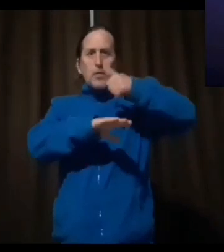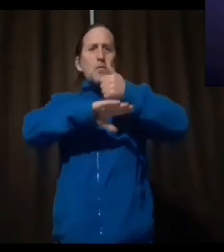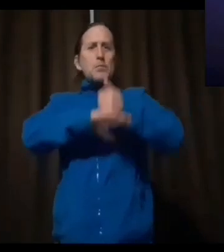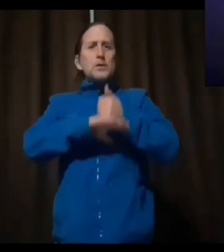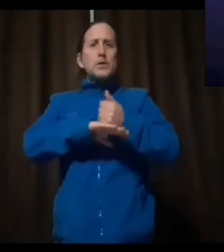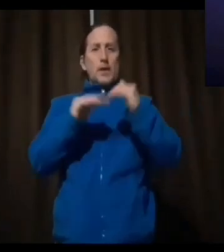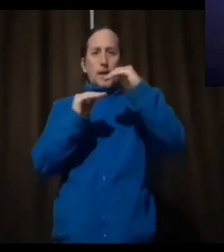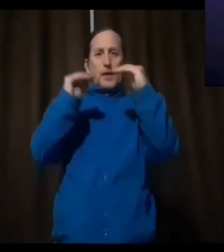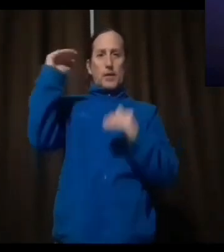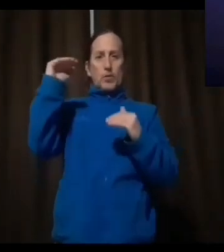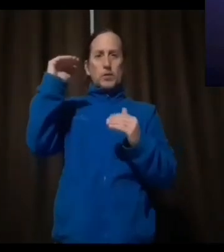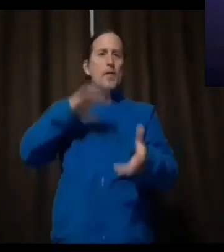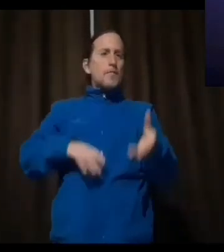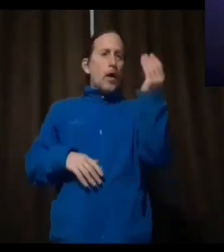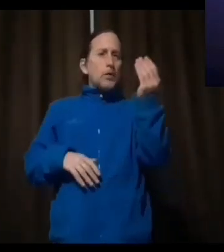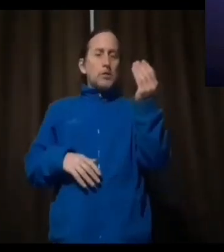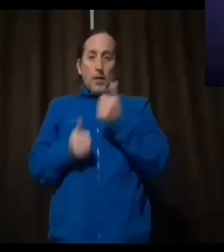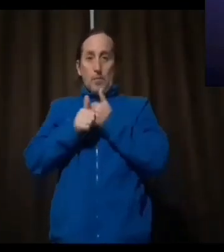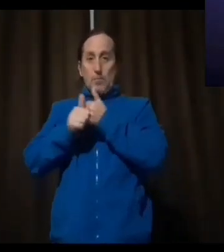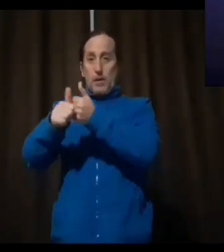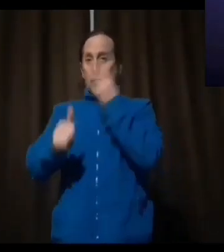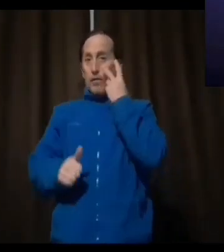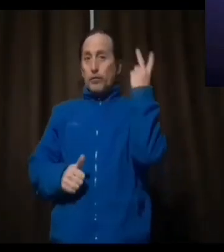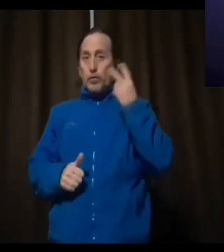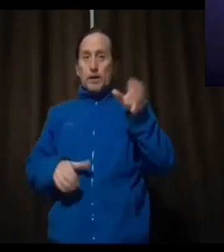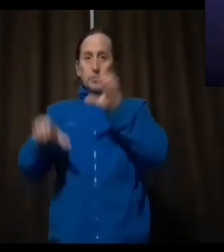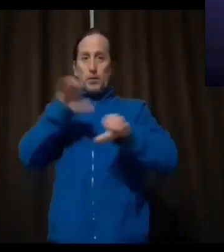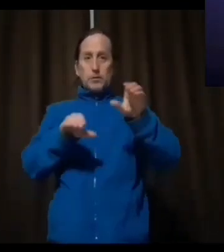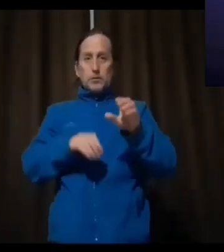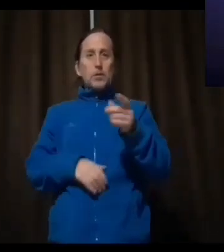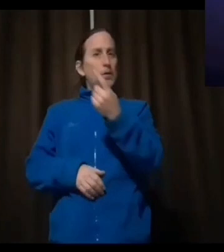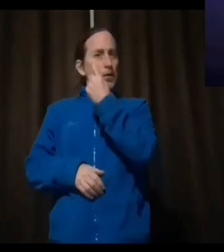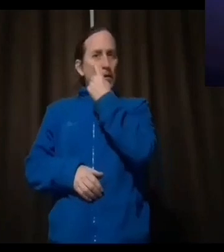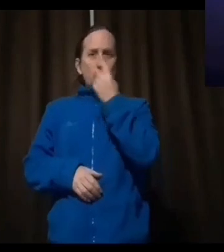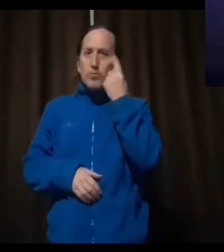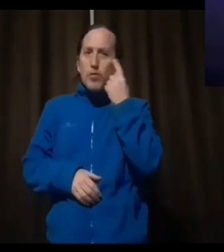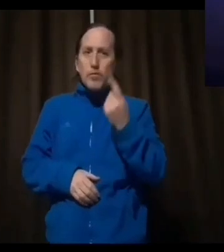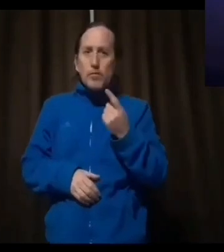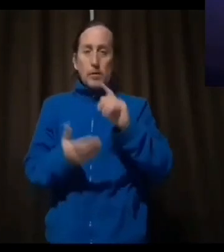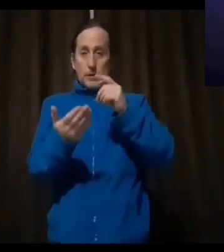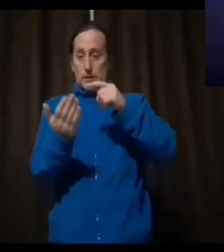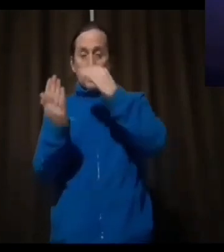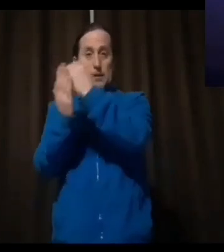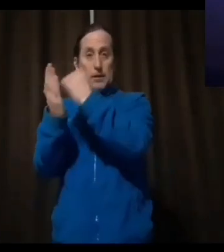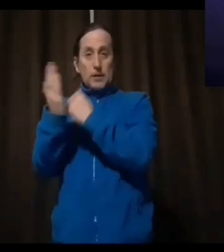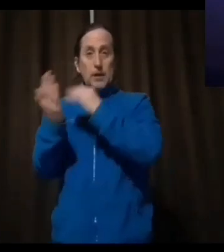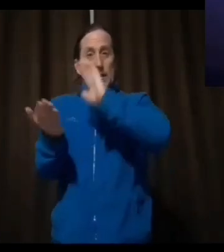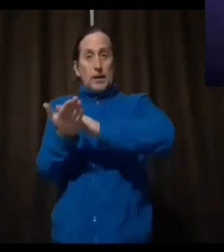prove that the interpretation of data, known as the standard model of particle physics, is